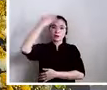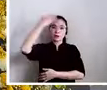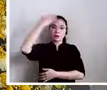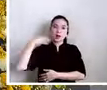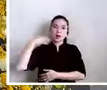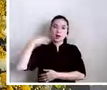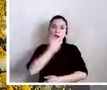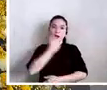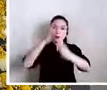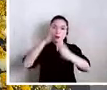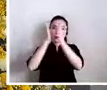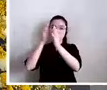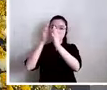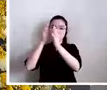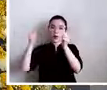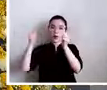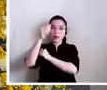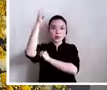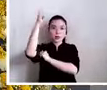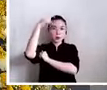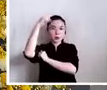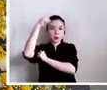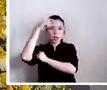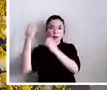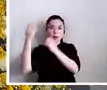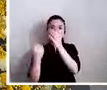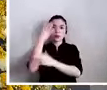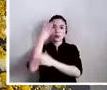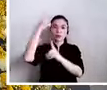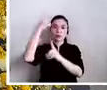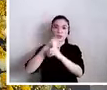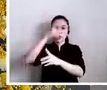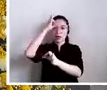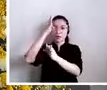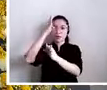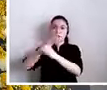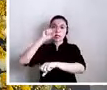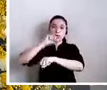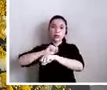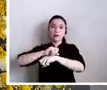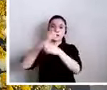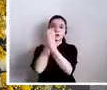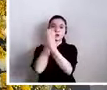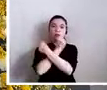advance in wisdom and grow daily in faith and works of love so that we may find